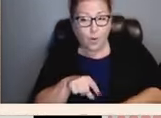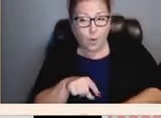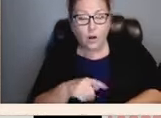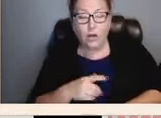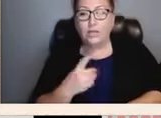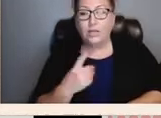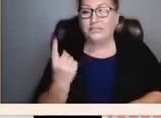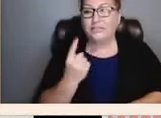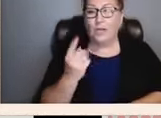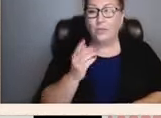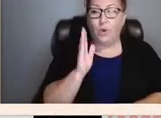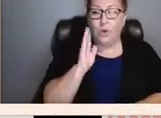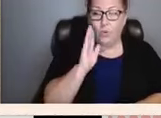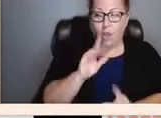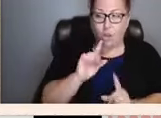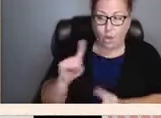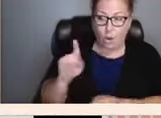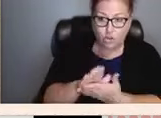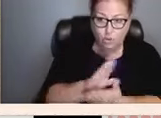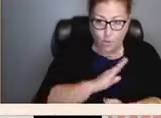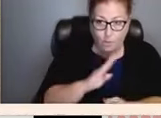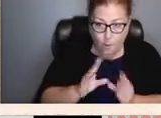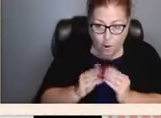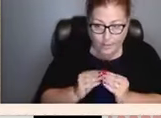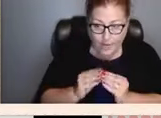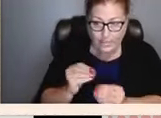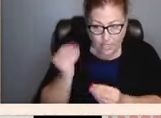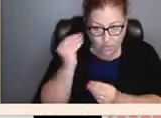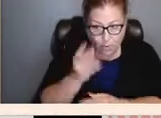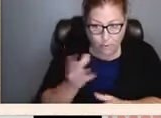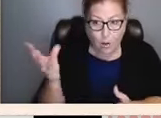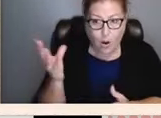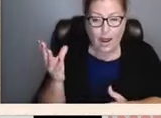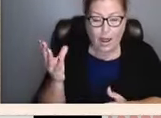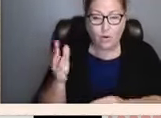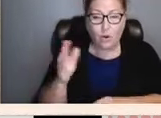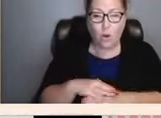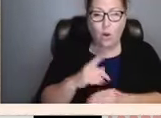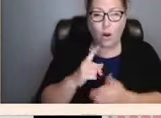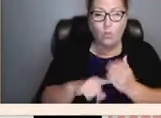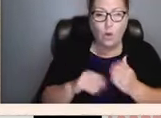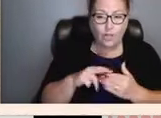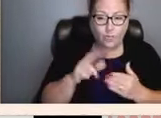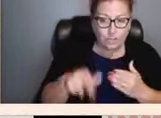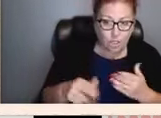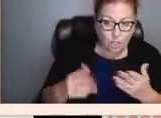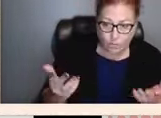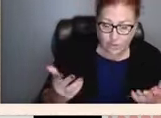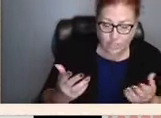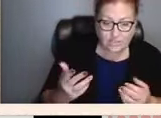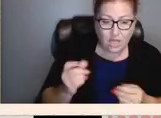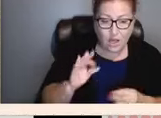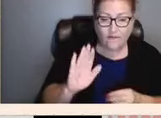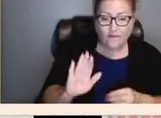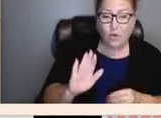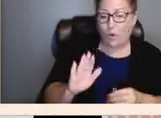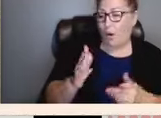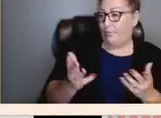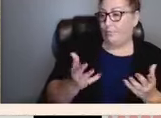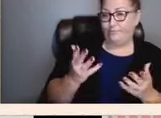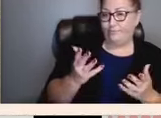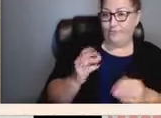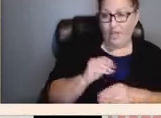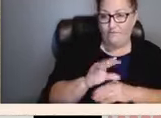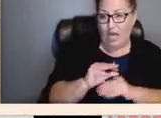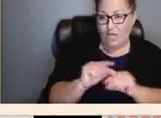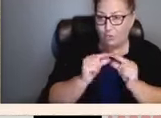school board meetings and report out on what the result was of your advisory group